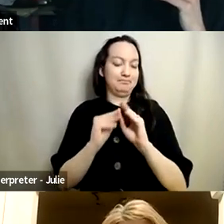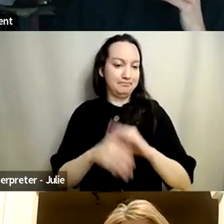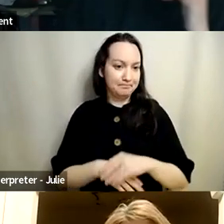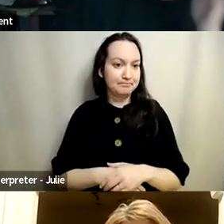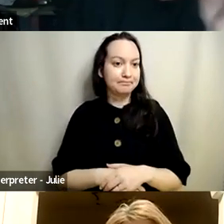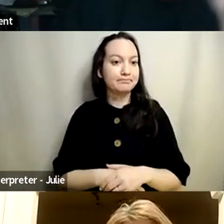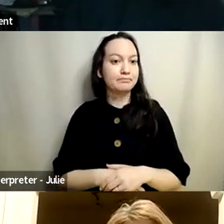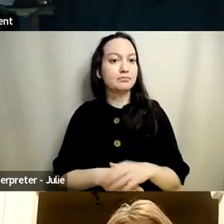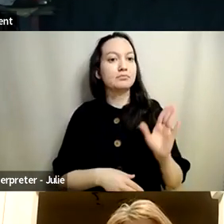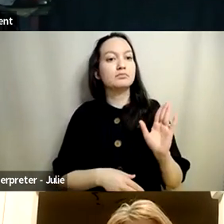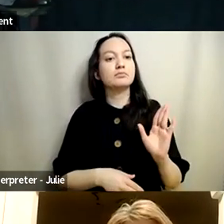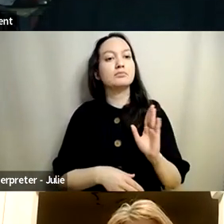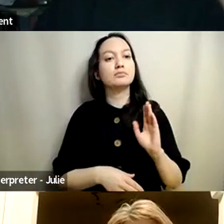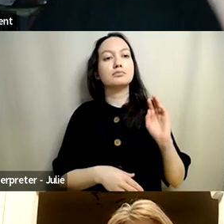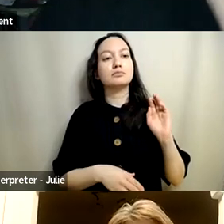So,